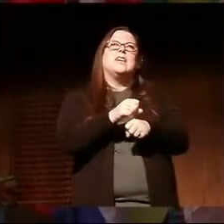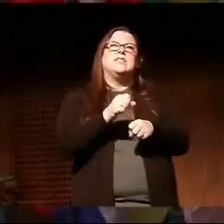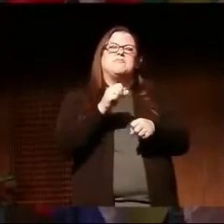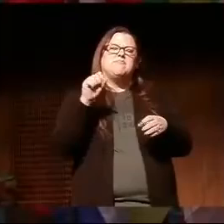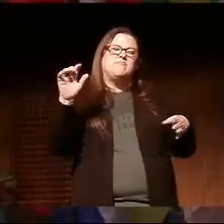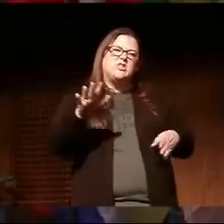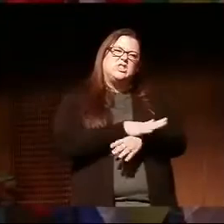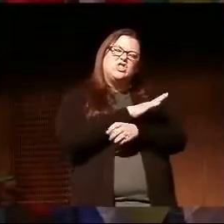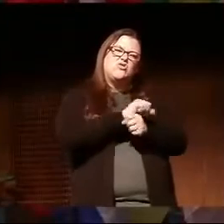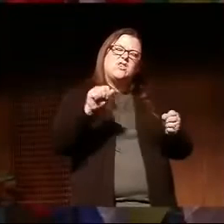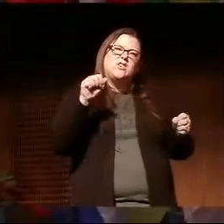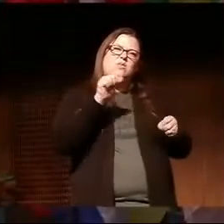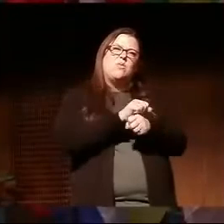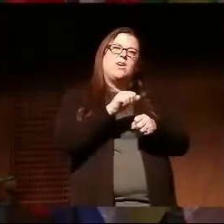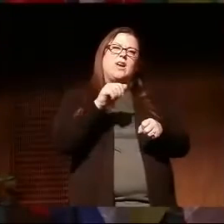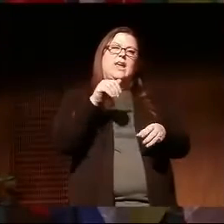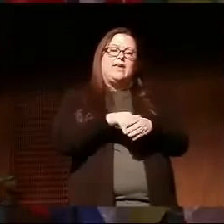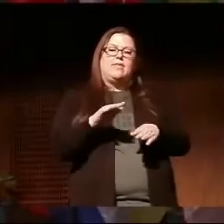in the children of Adam.